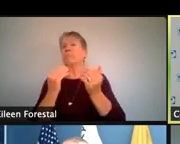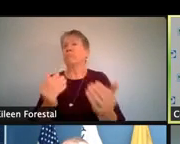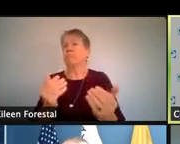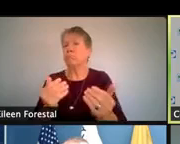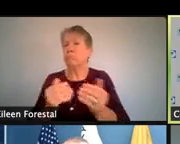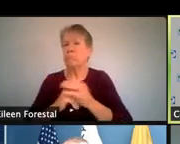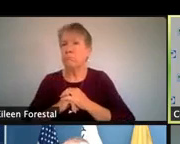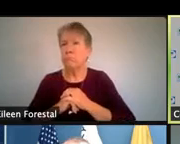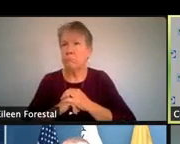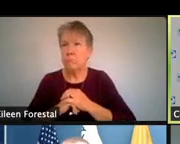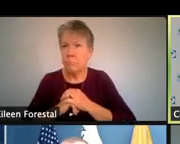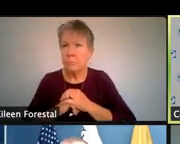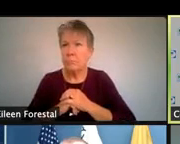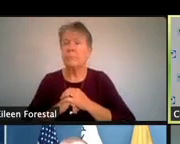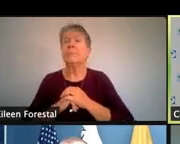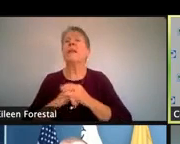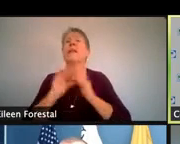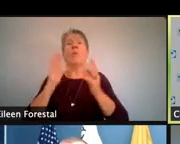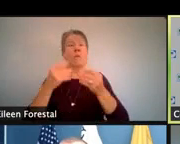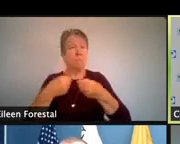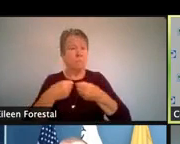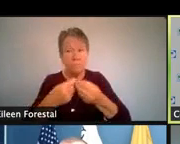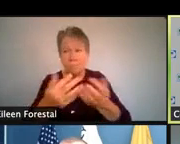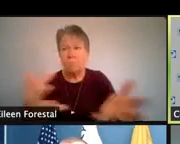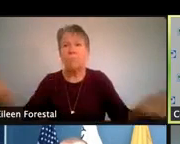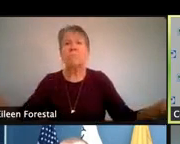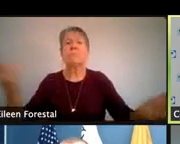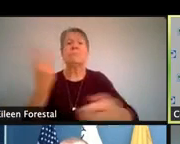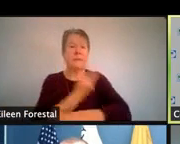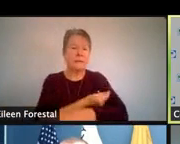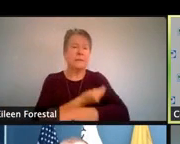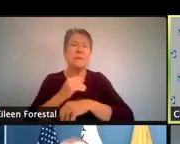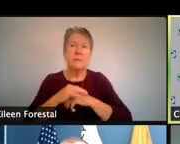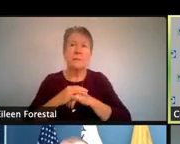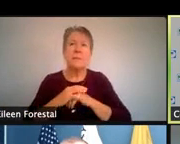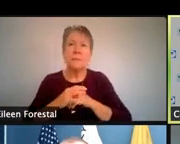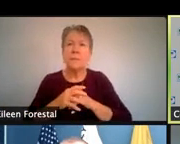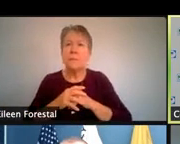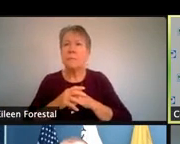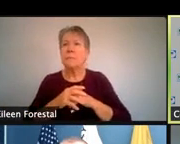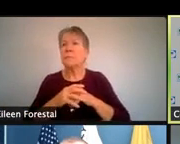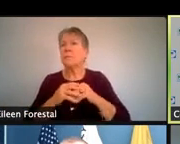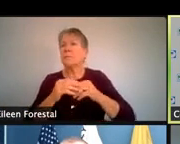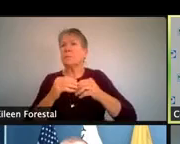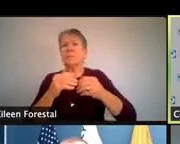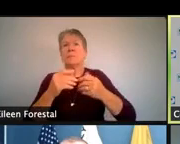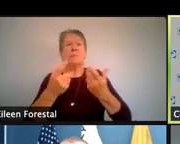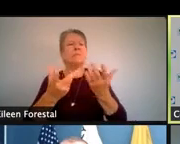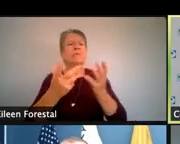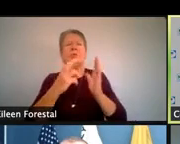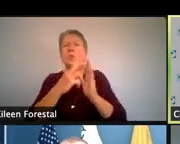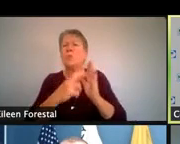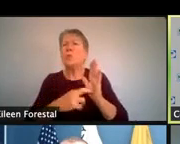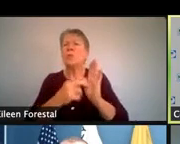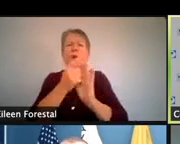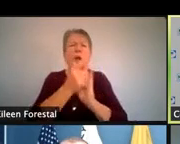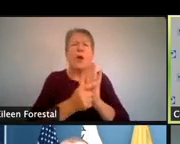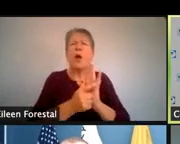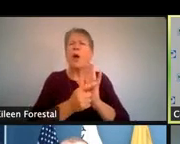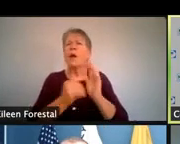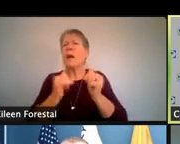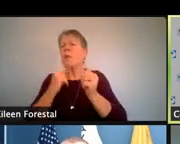throughout the state. As far as regulatory clearances, we are reviewing all regulations in New Jersey as